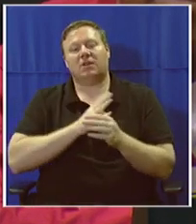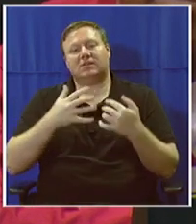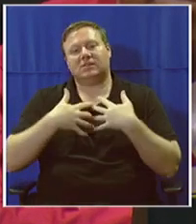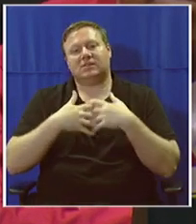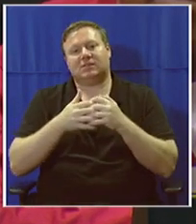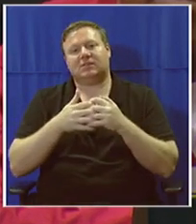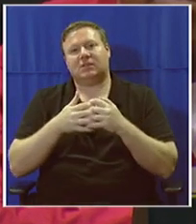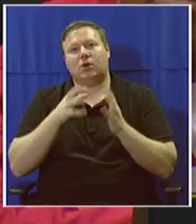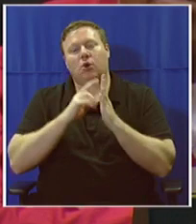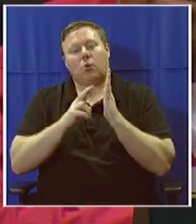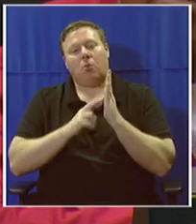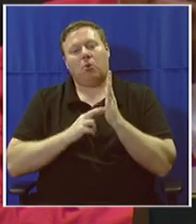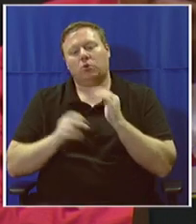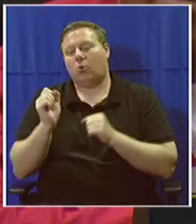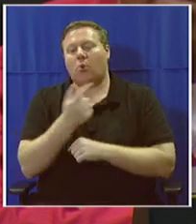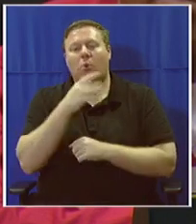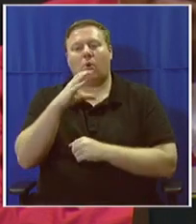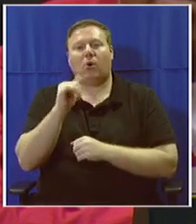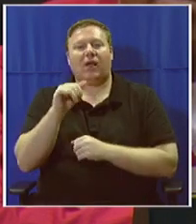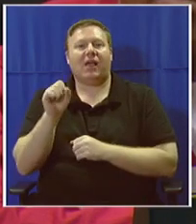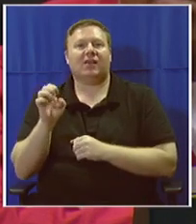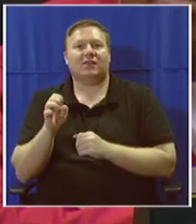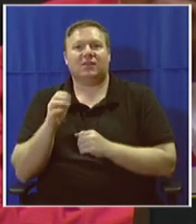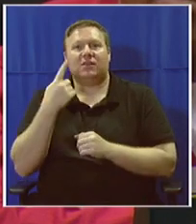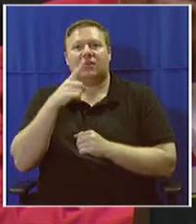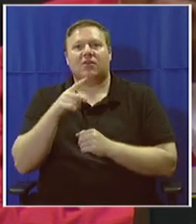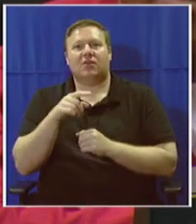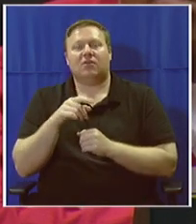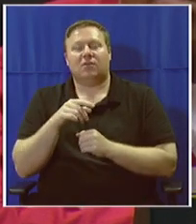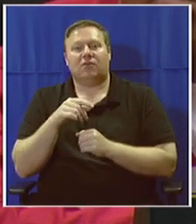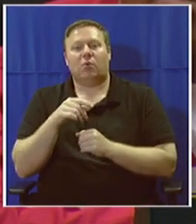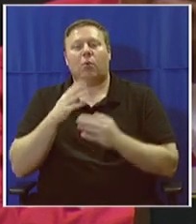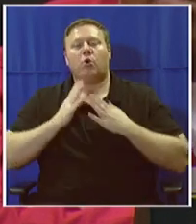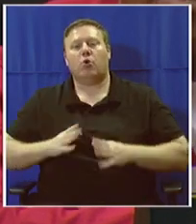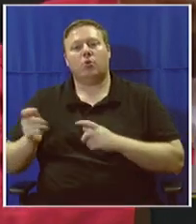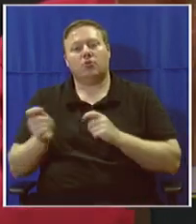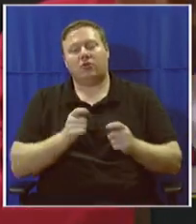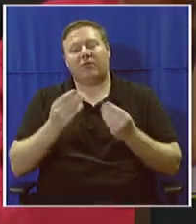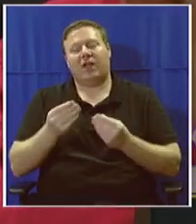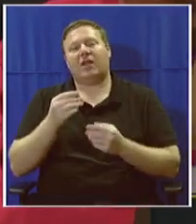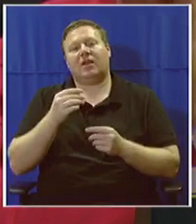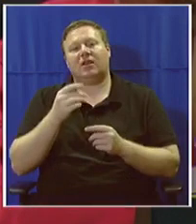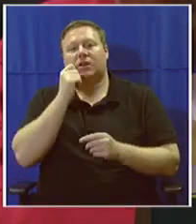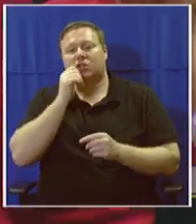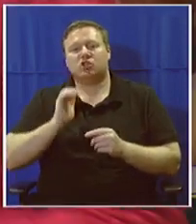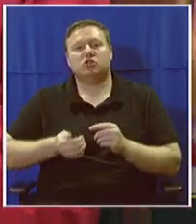receive a report on all cases reported against gender-based violence and human trafficking. I so move.